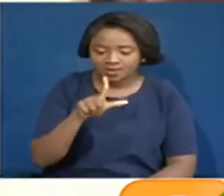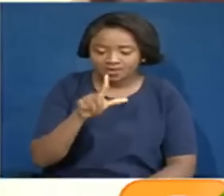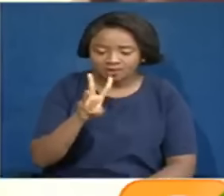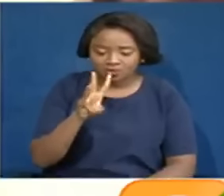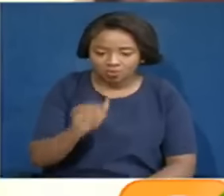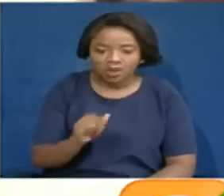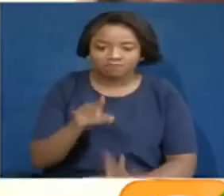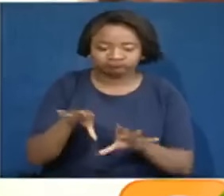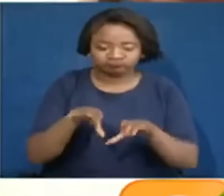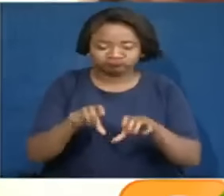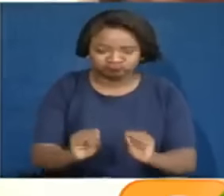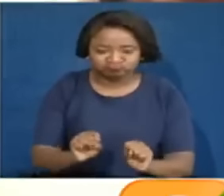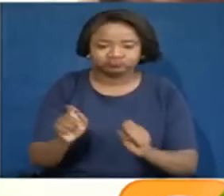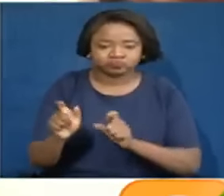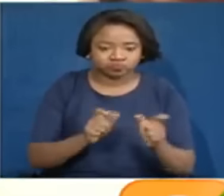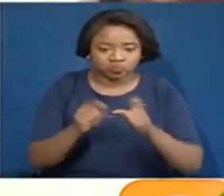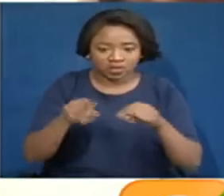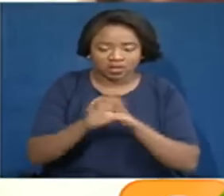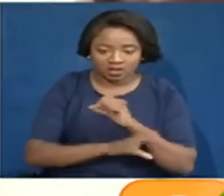walichukua ukombozi wa nchi.